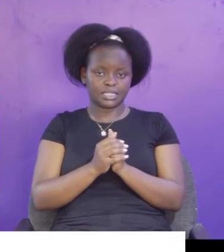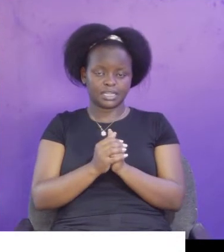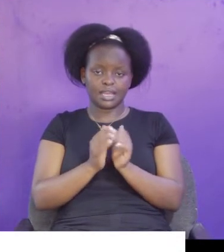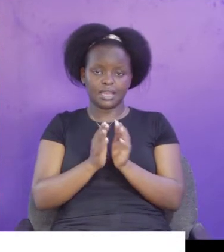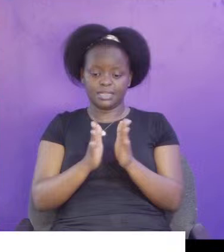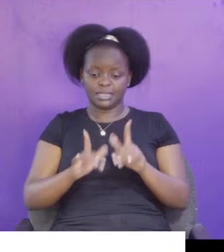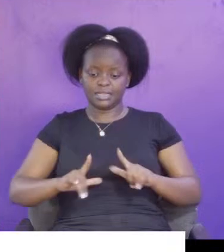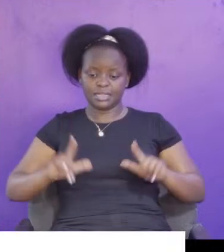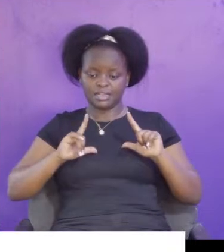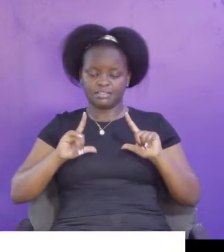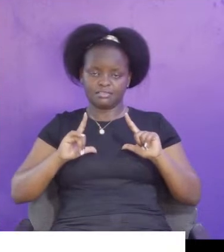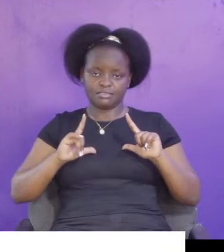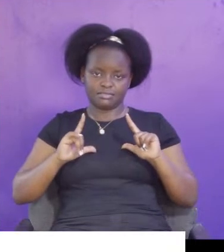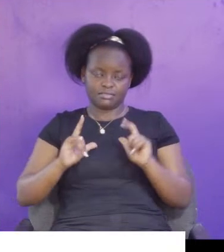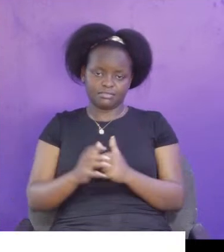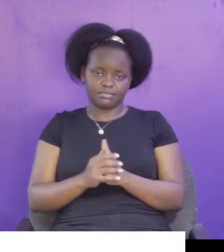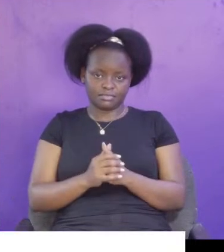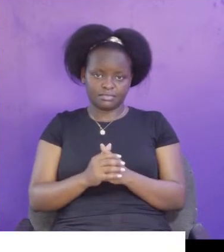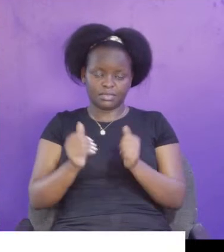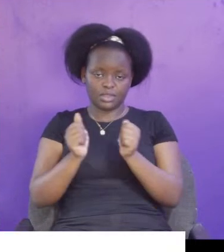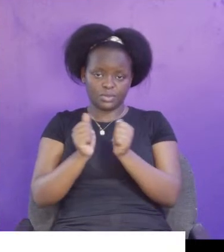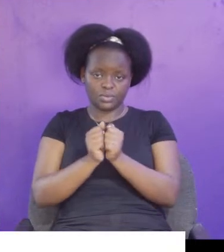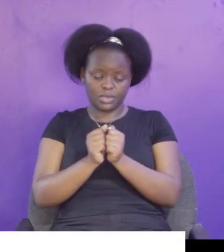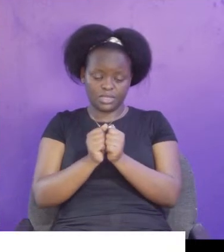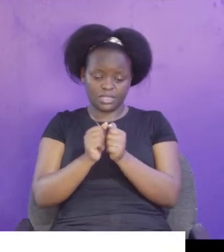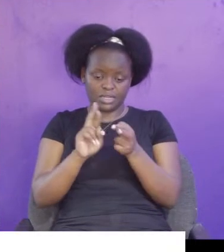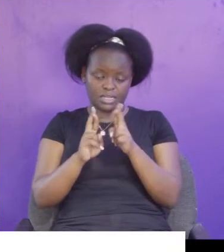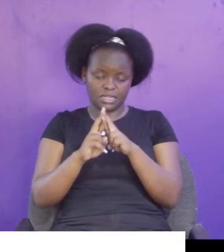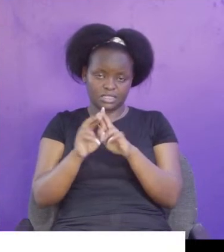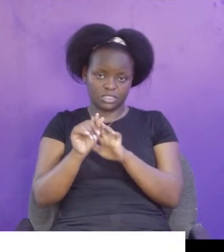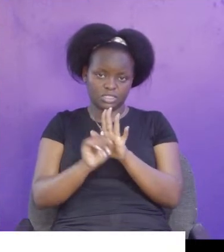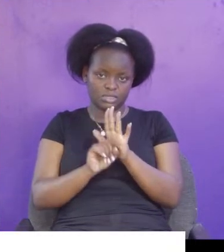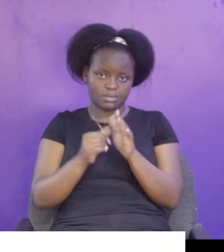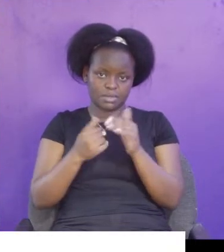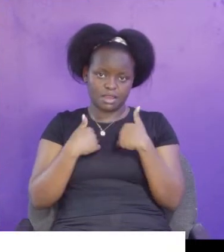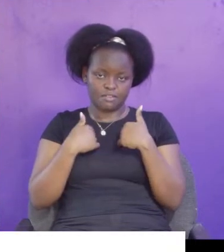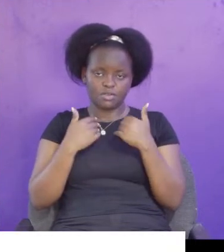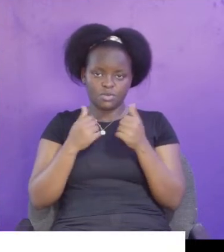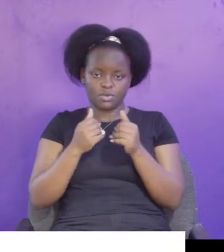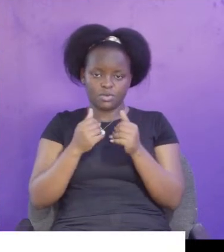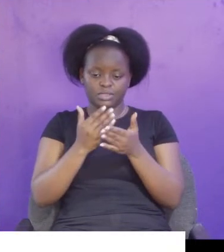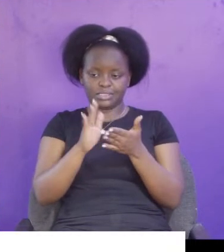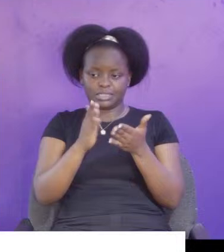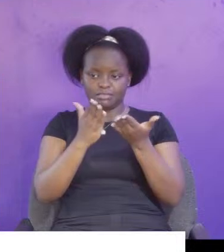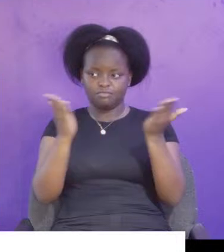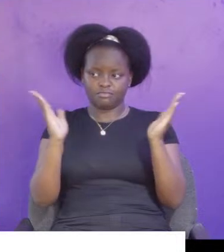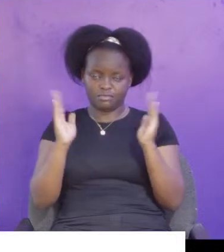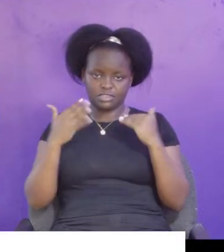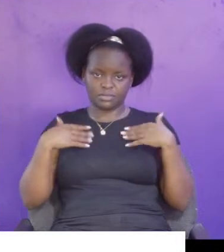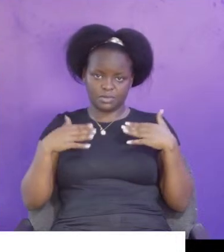lived with and relationship that he has had with some of these people.